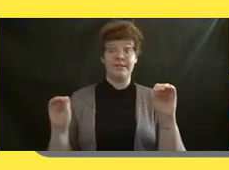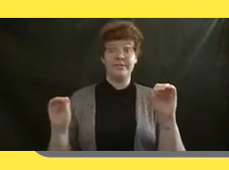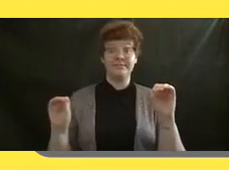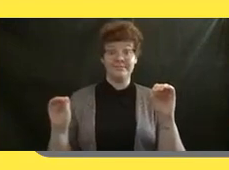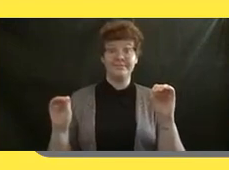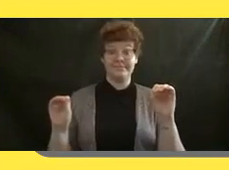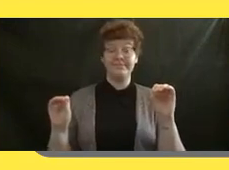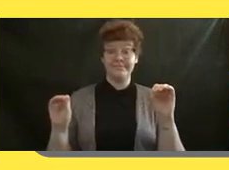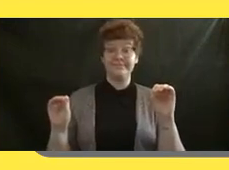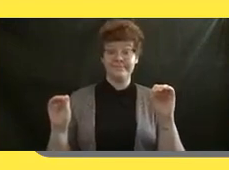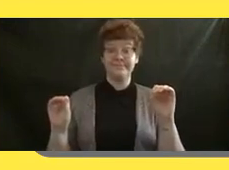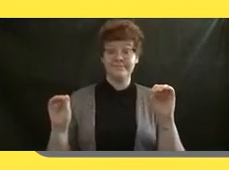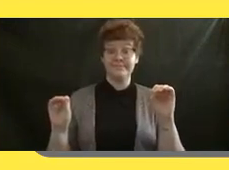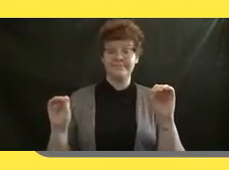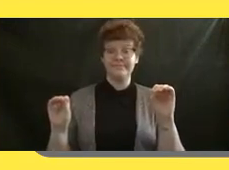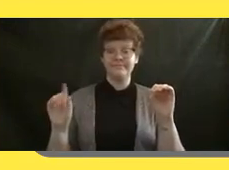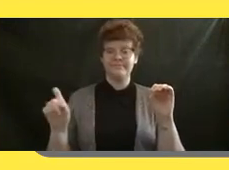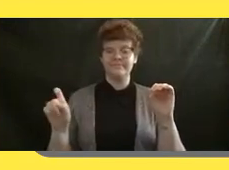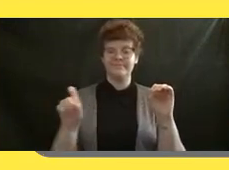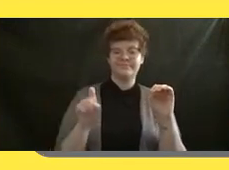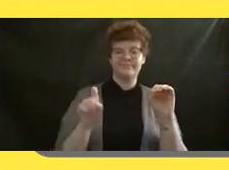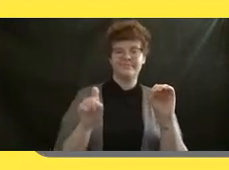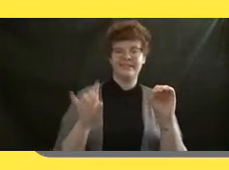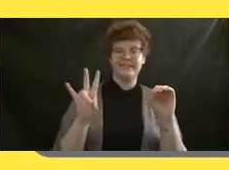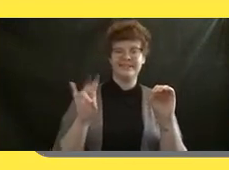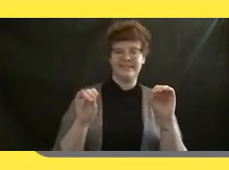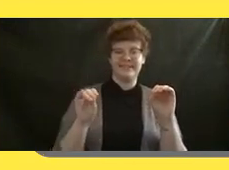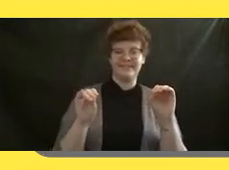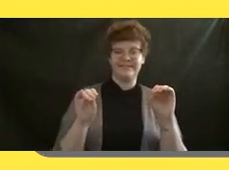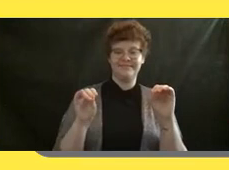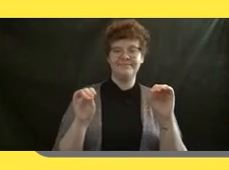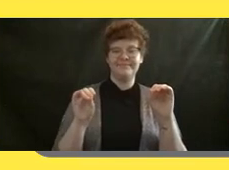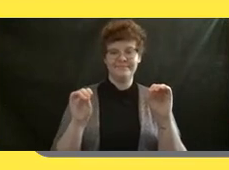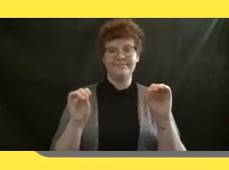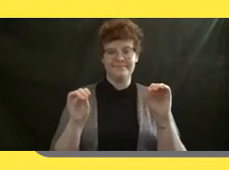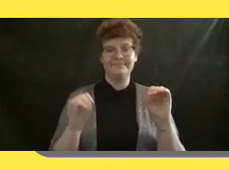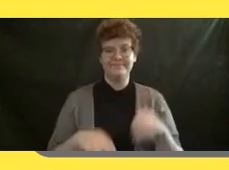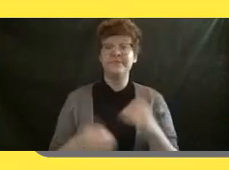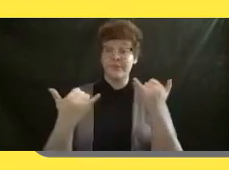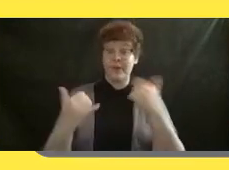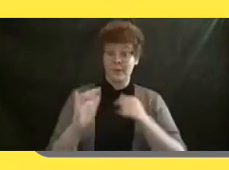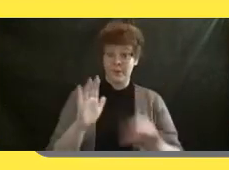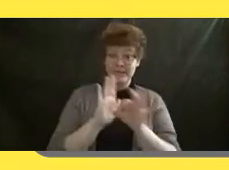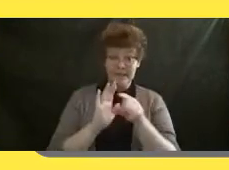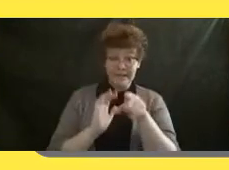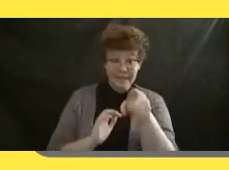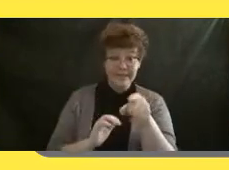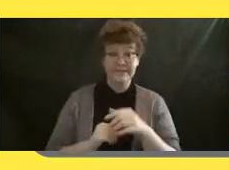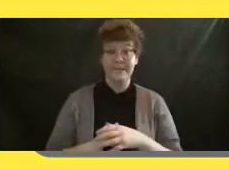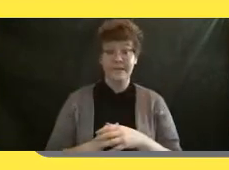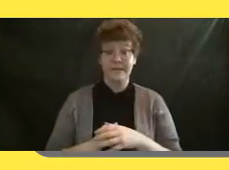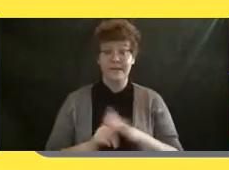be 70%. So now I'm going to go ahead and I'm going to select this one and this one.